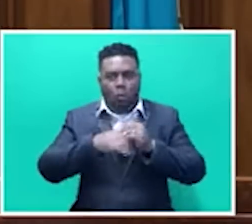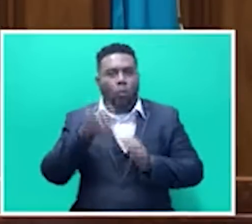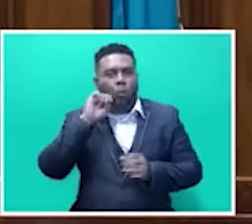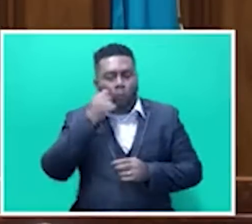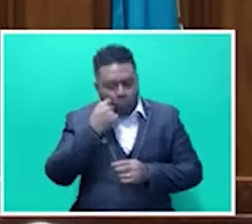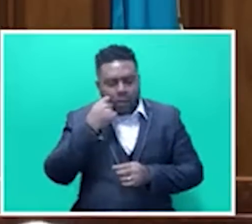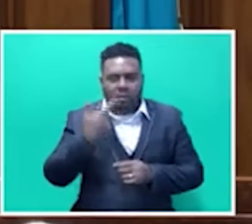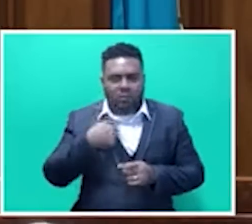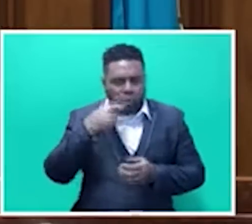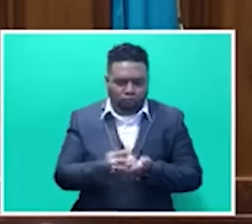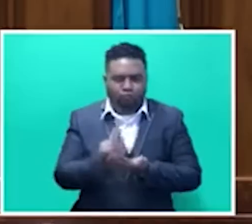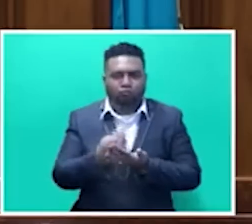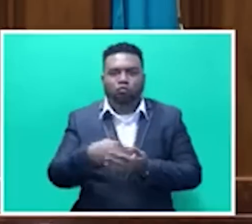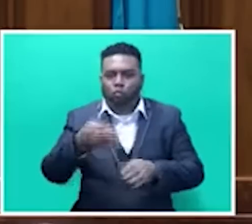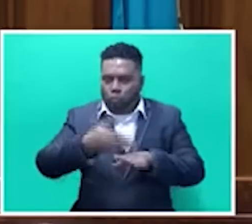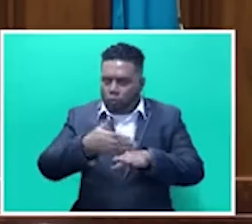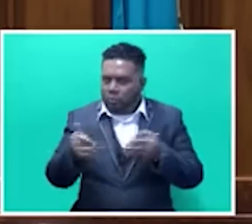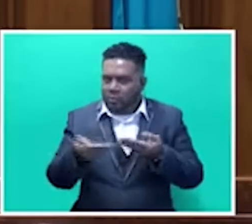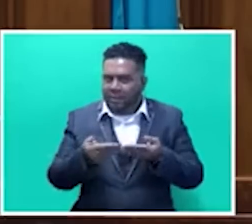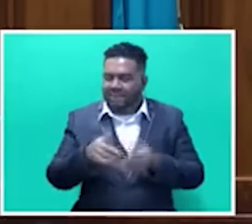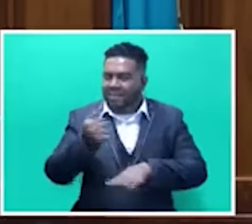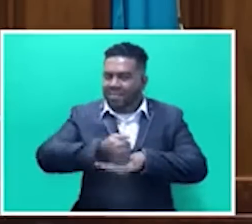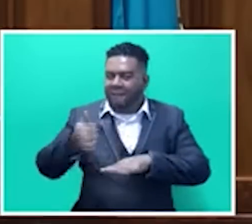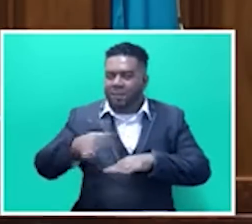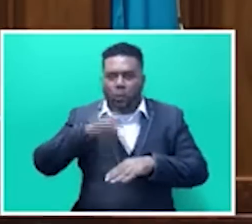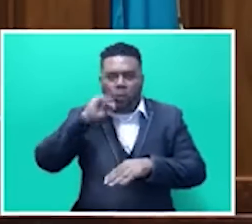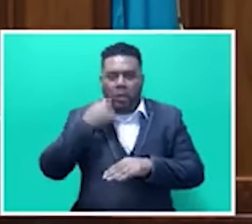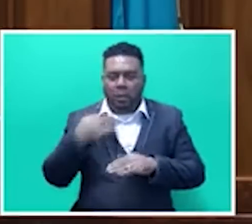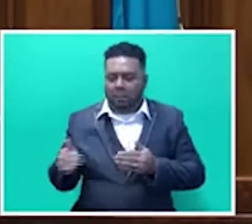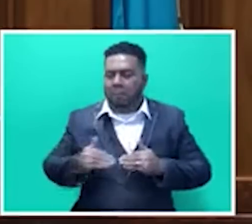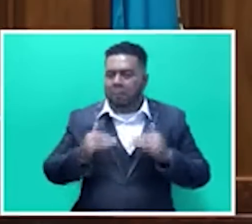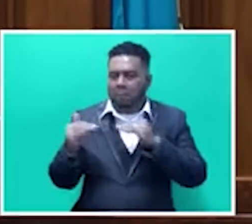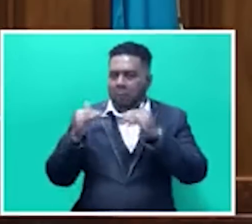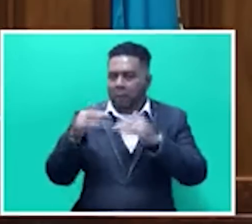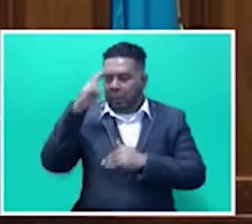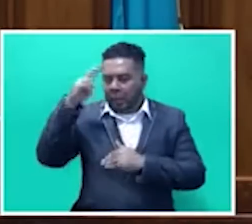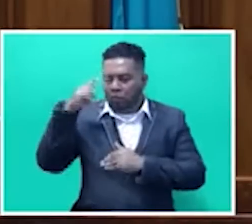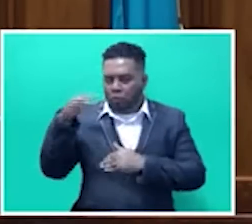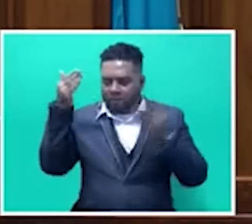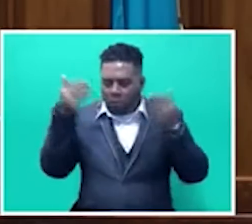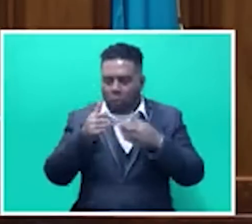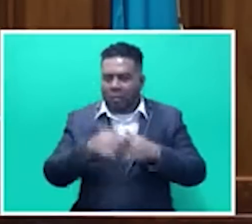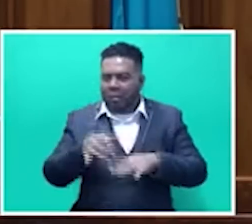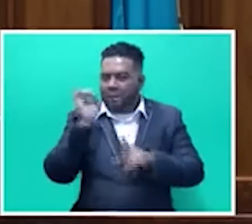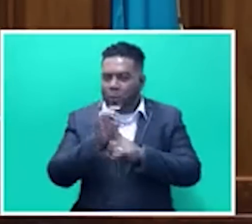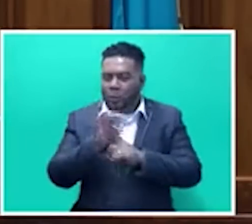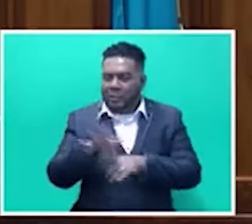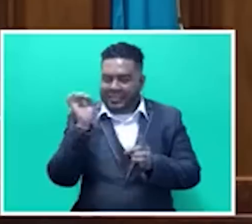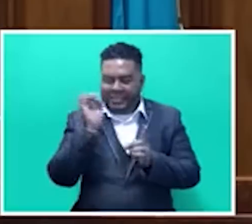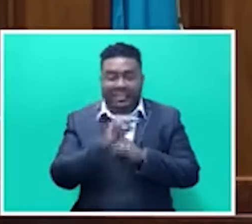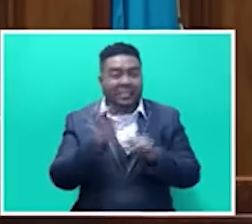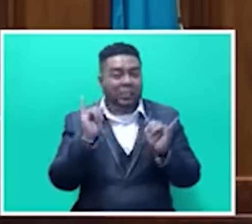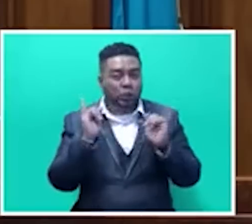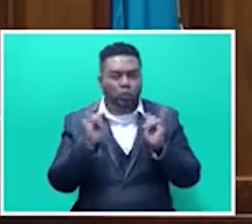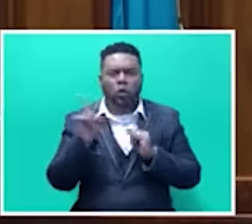reinvigorated. The government will maintain the national focus on the critical issues of climate change and the